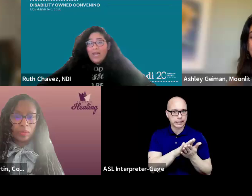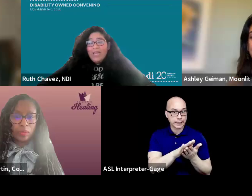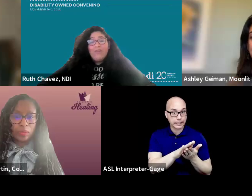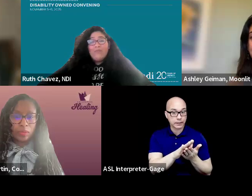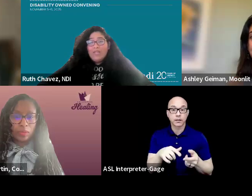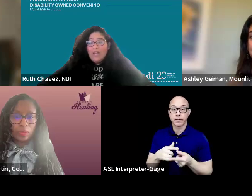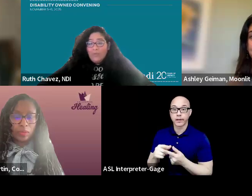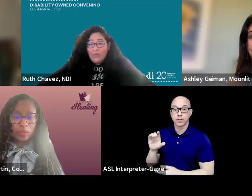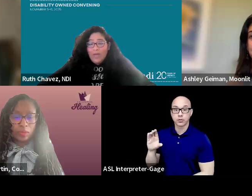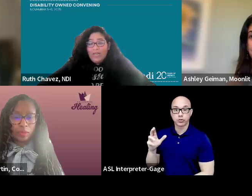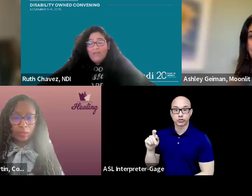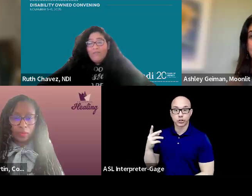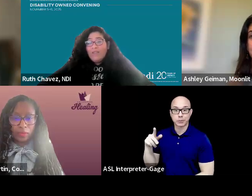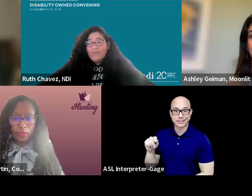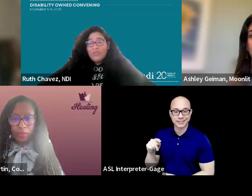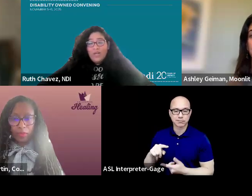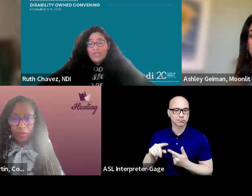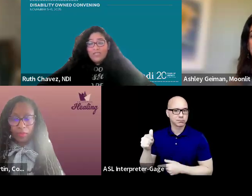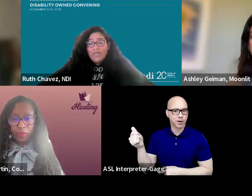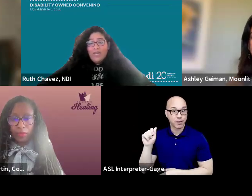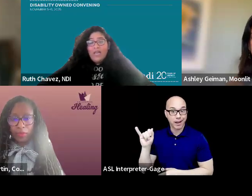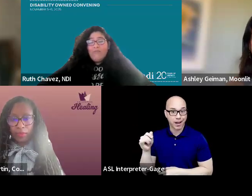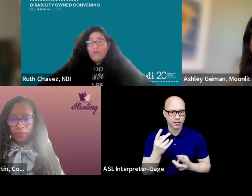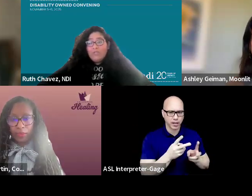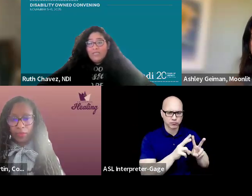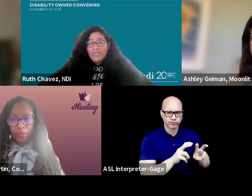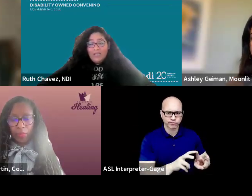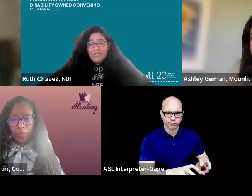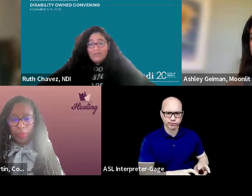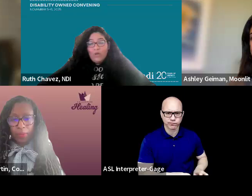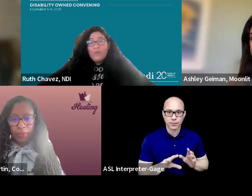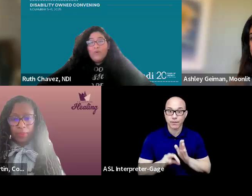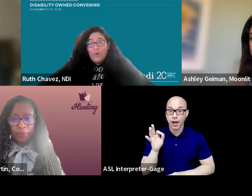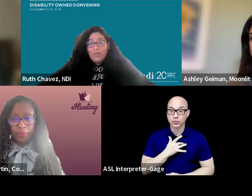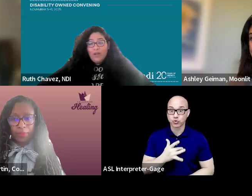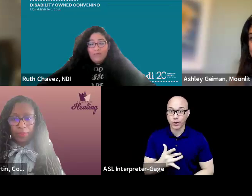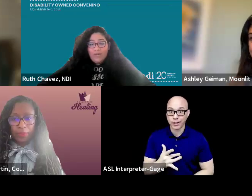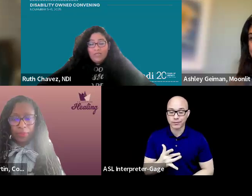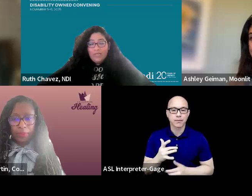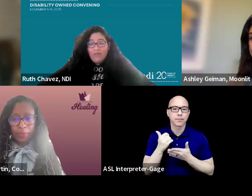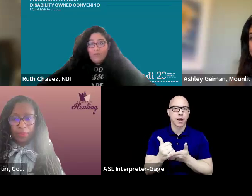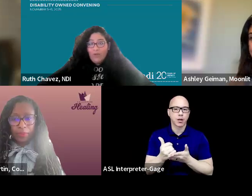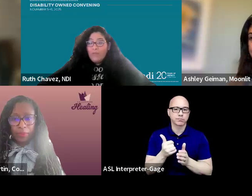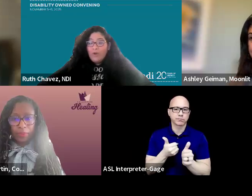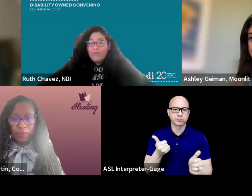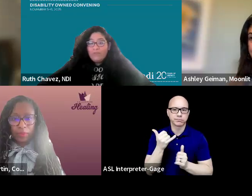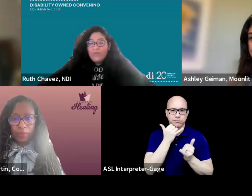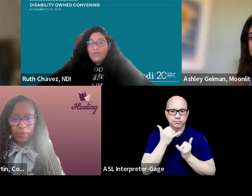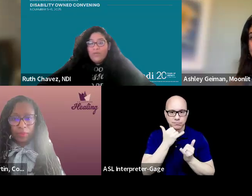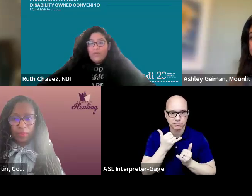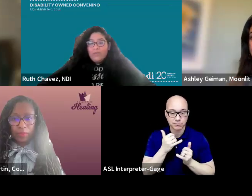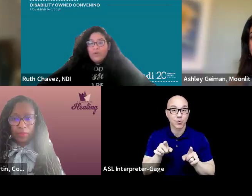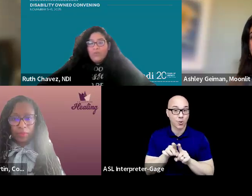ChatGPT or AI can really help you identify those trends and reduce mistakes, helping you grow with confidence and avoid